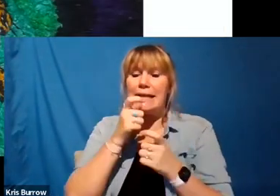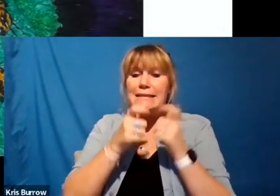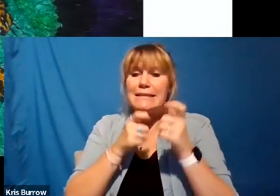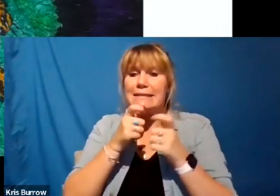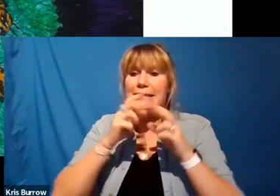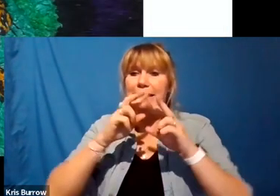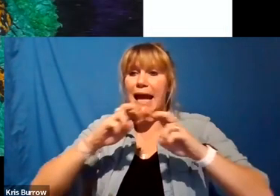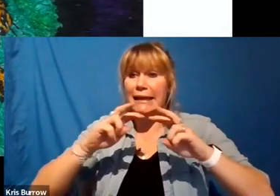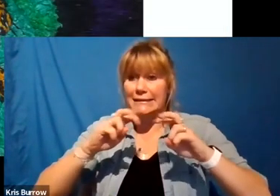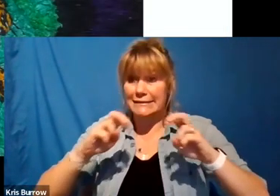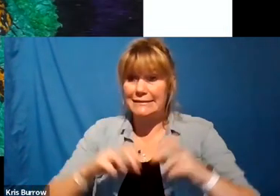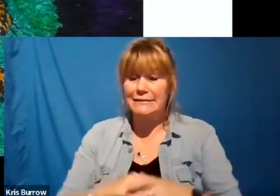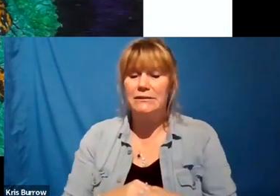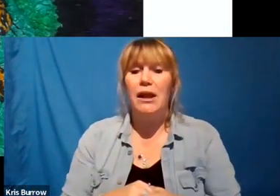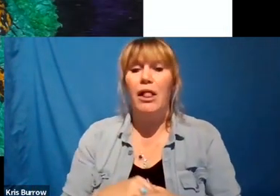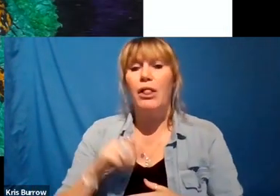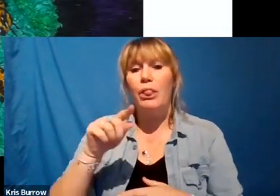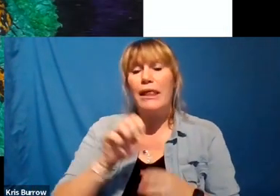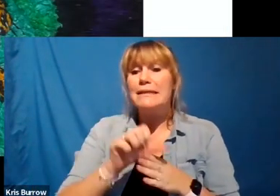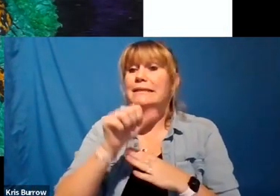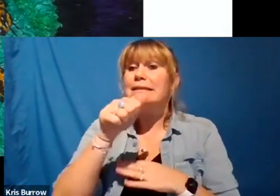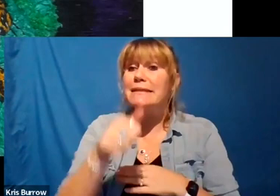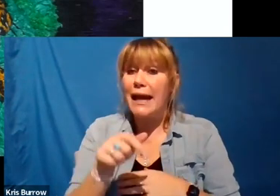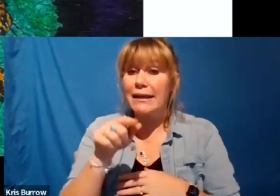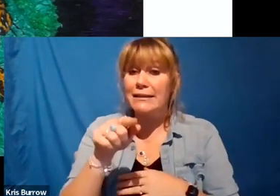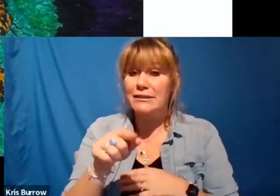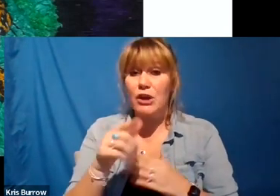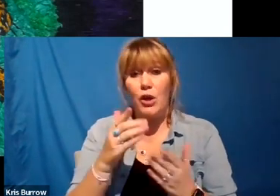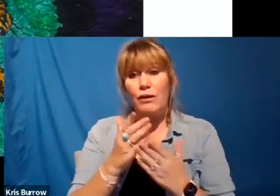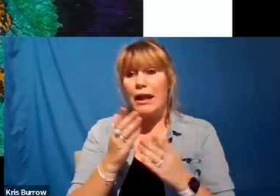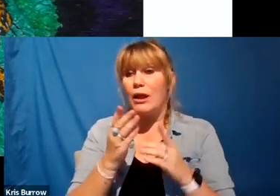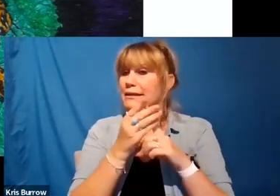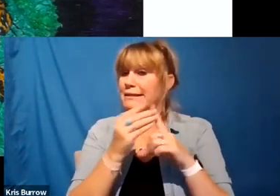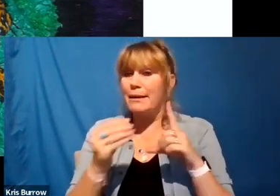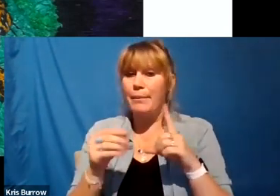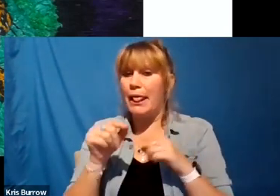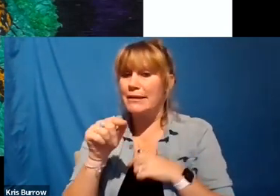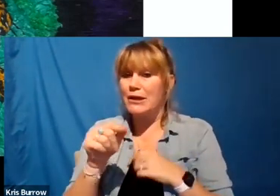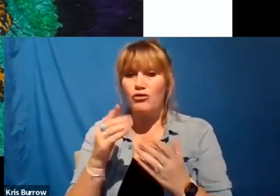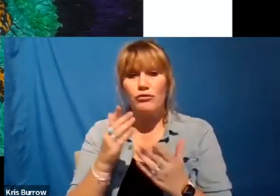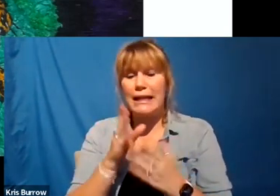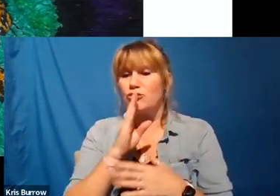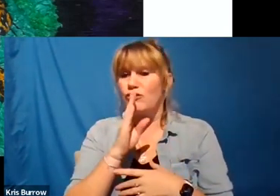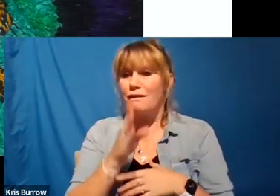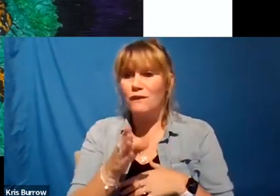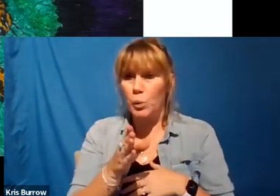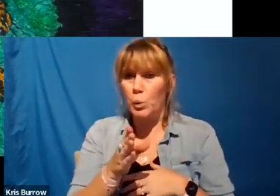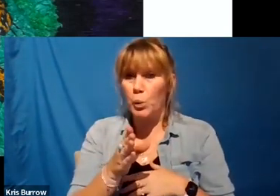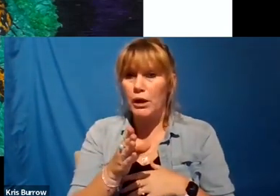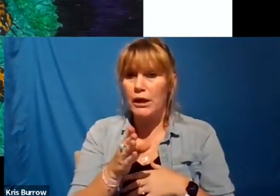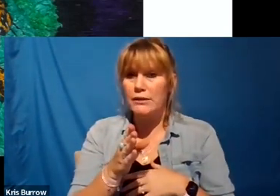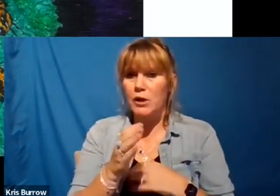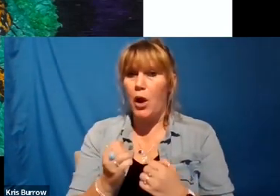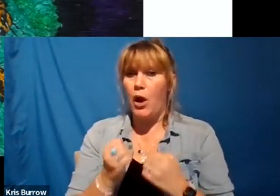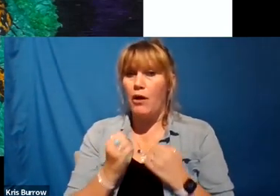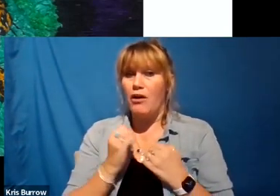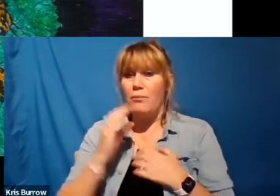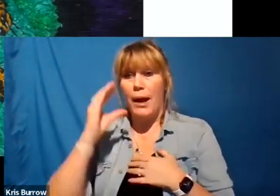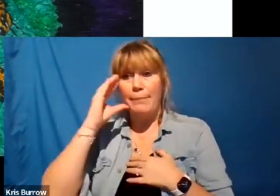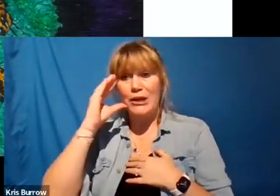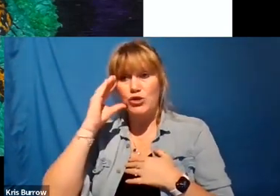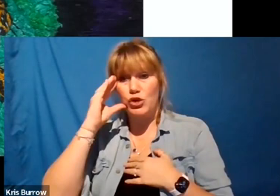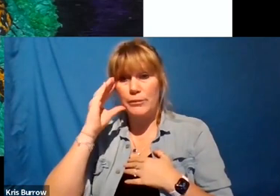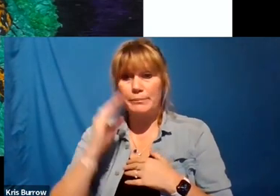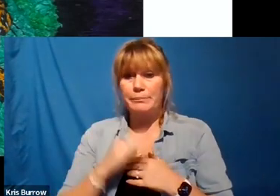So this next embroidery, there's not much symbolism going on here. This is just a straightforward depiction of my bedroom.